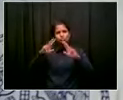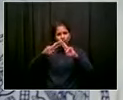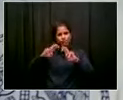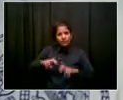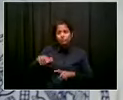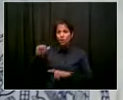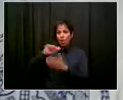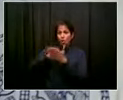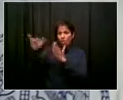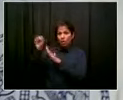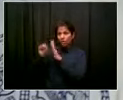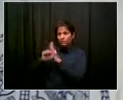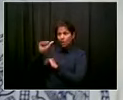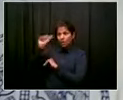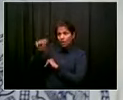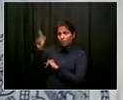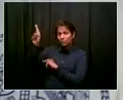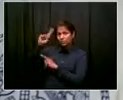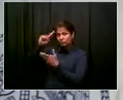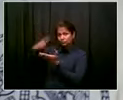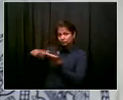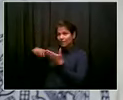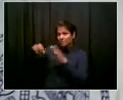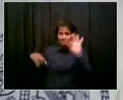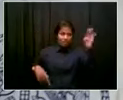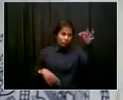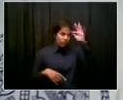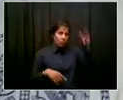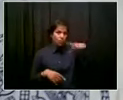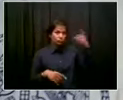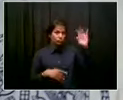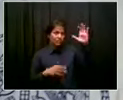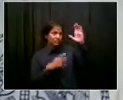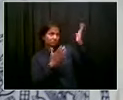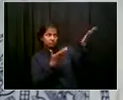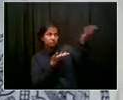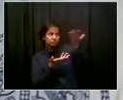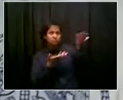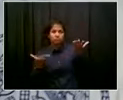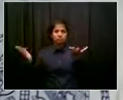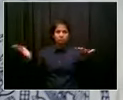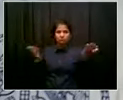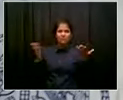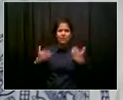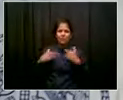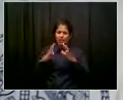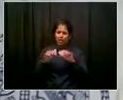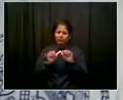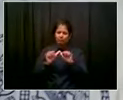but there's no question in my mind we turn the corner on all of this and we move forward thank you everybody